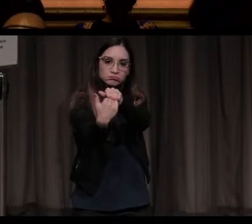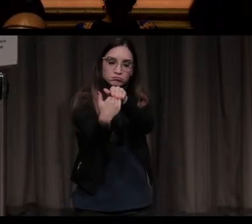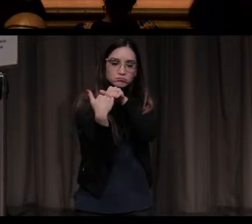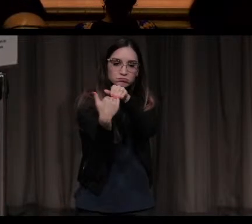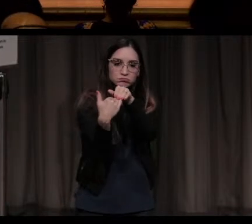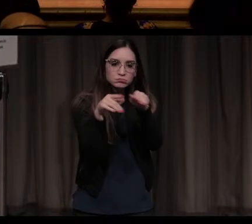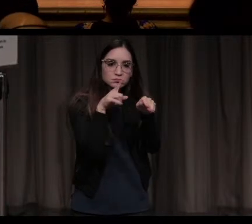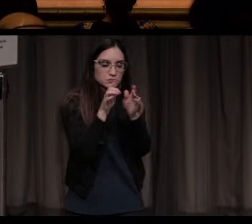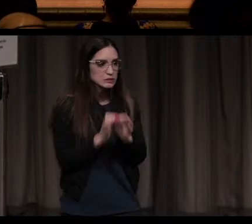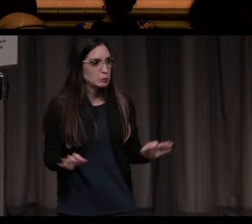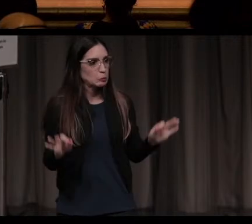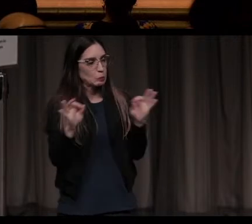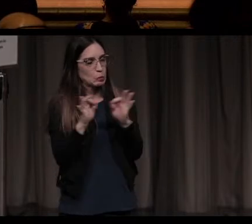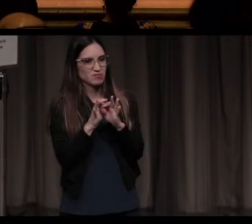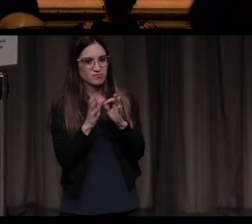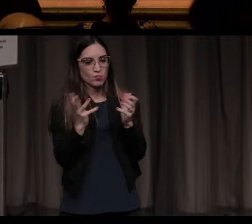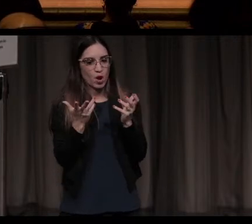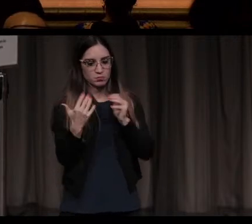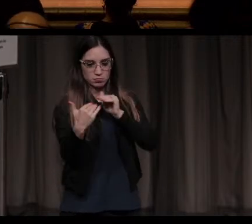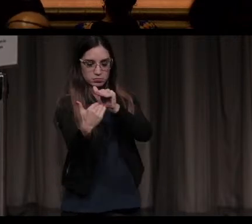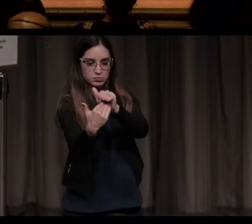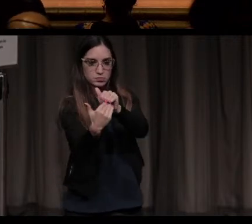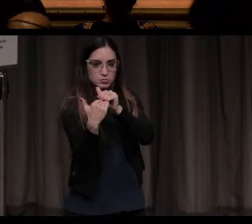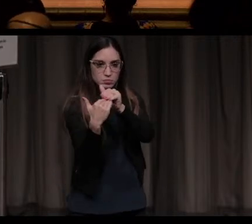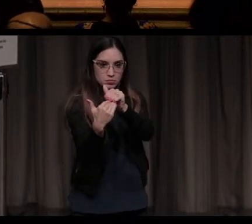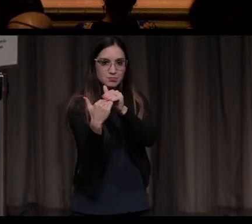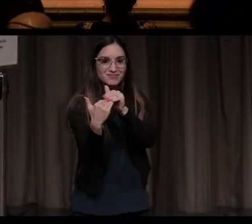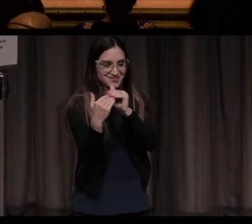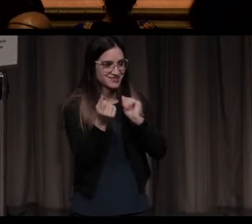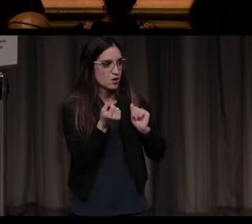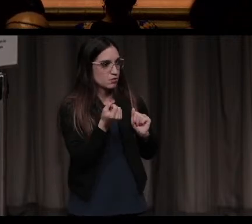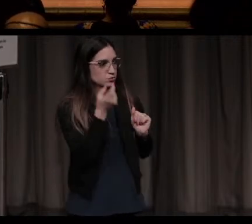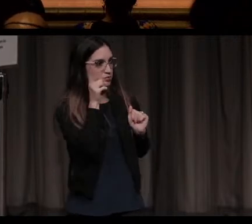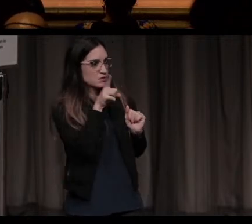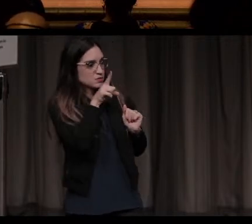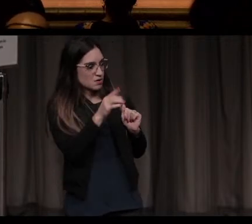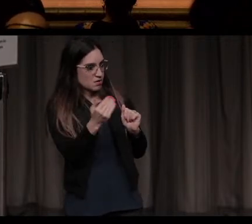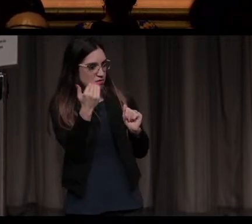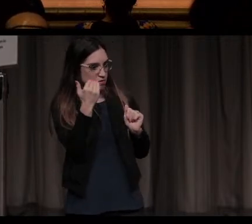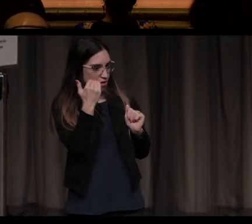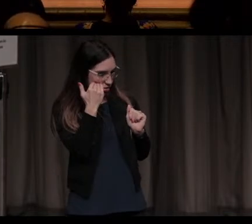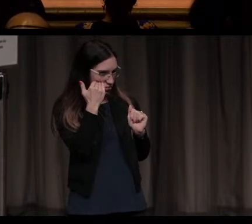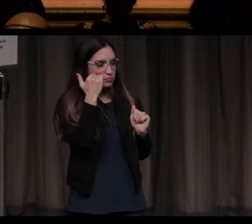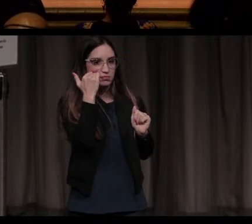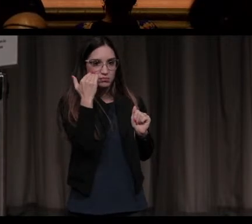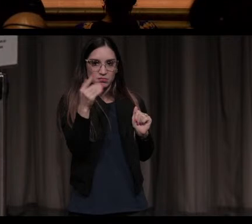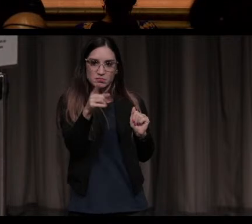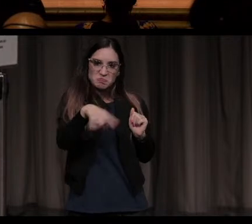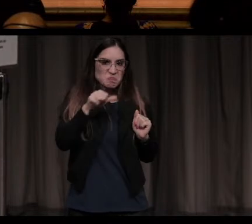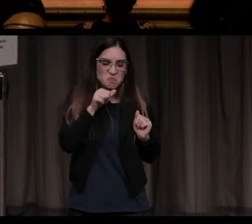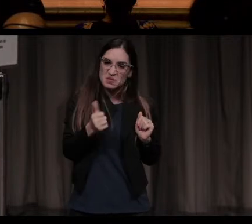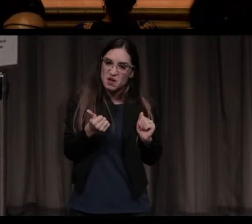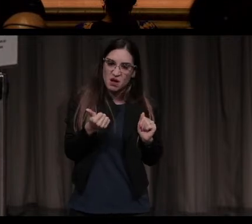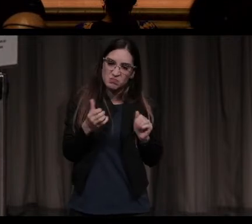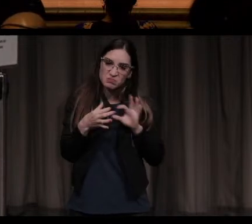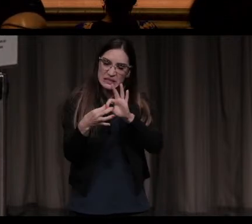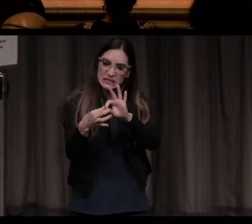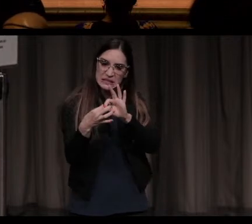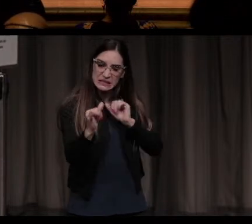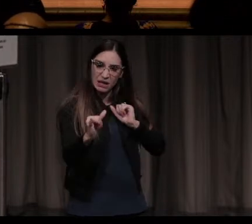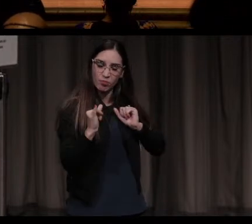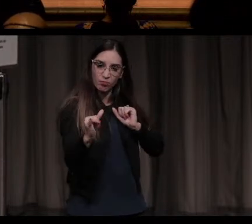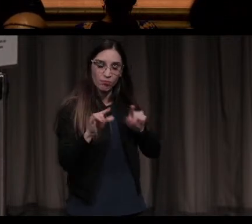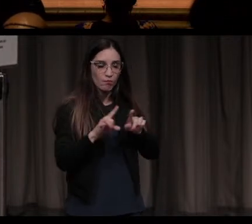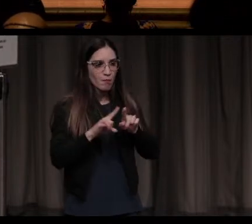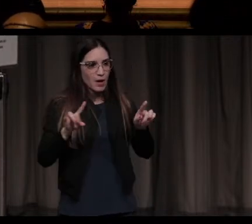to that equity is, you know, understanding, like I said before, that there's knowledges that we have that maybe don't relate to the knowledge you have, and